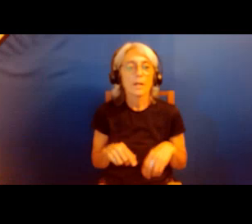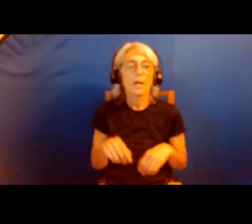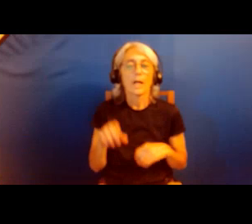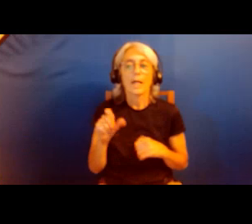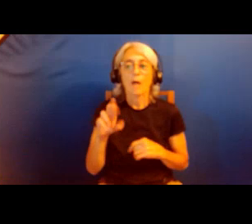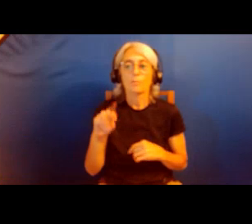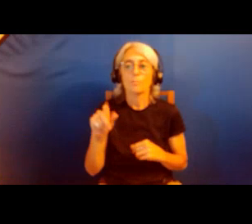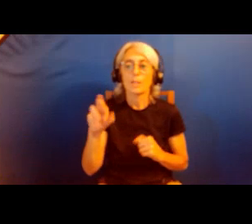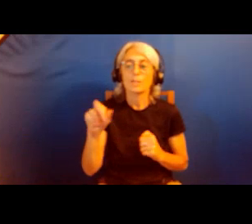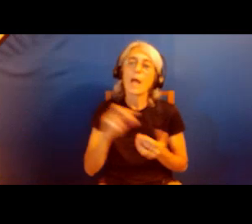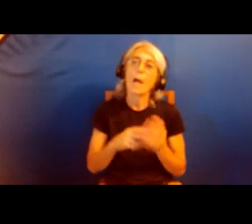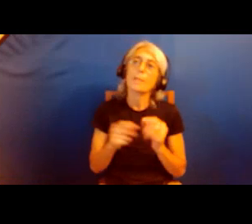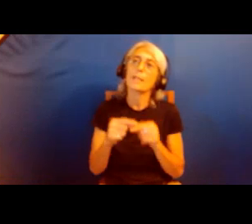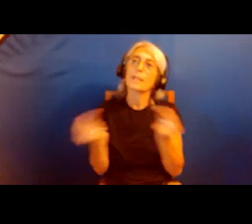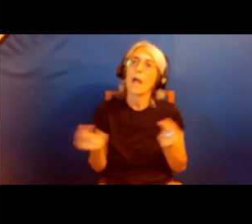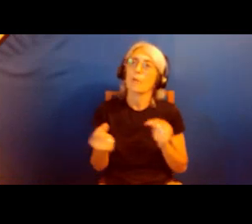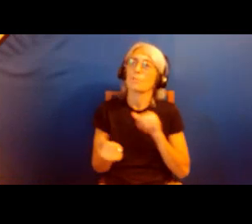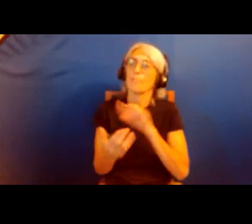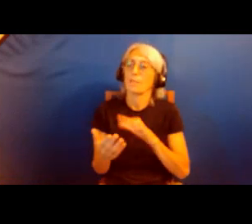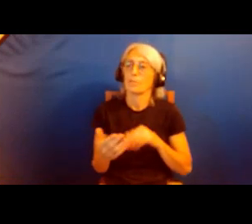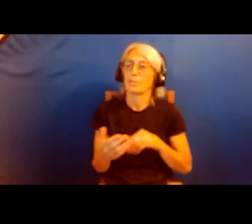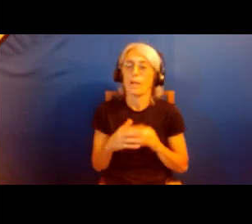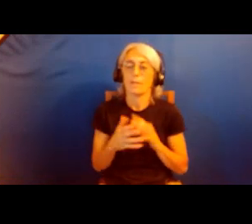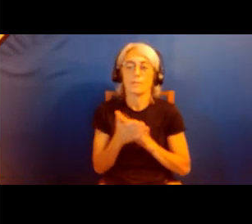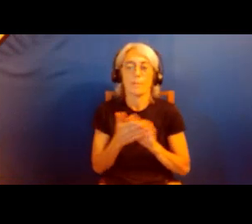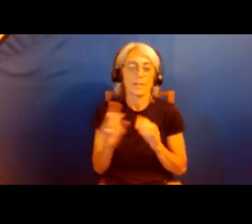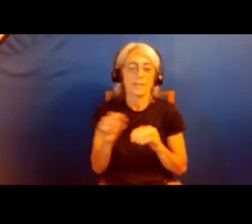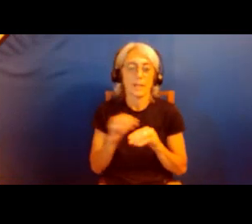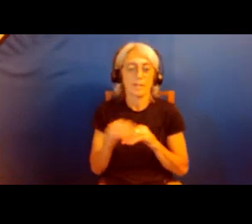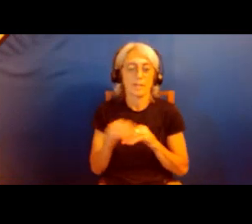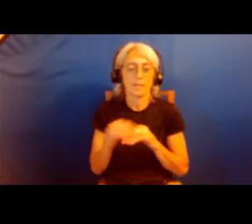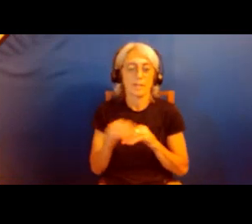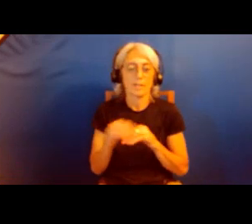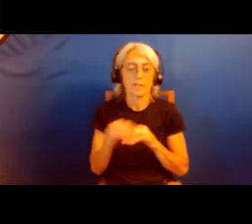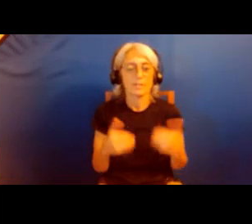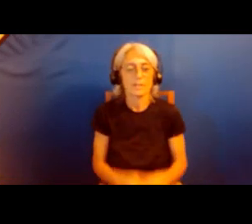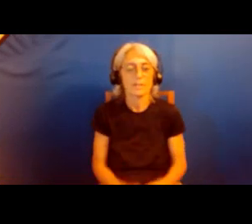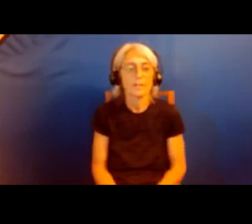with data-driven investment decisions. Next slide, please.